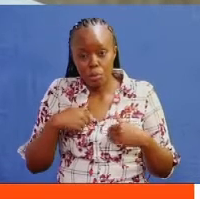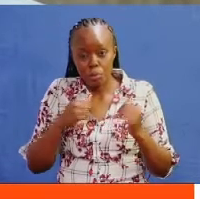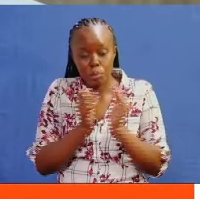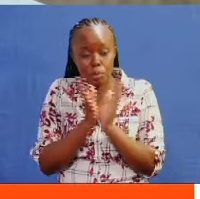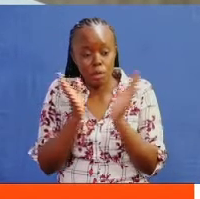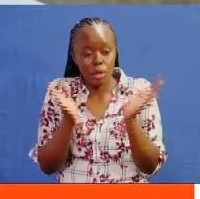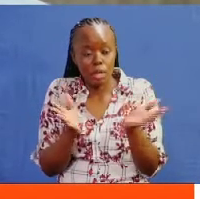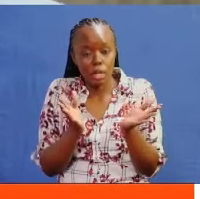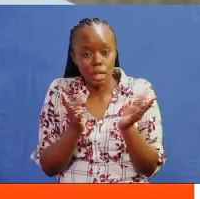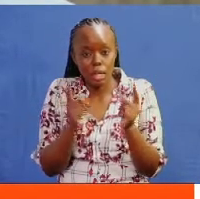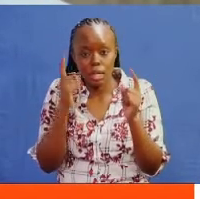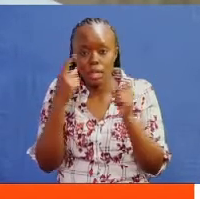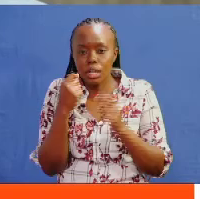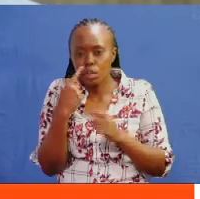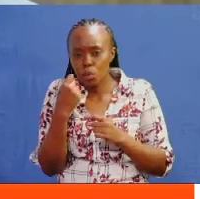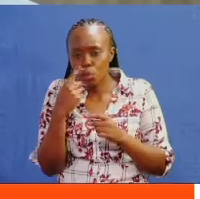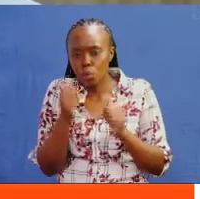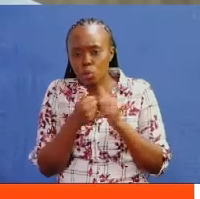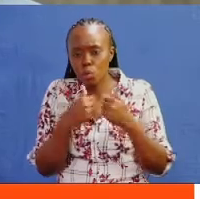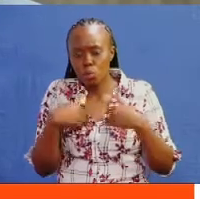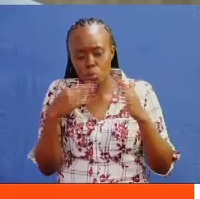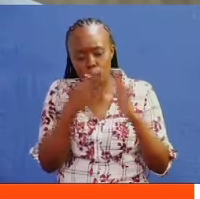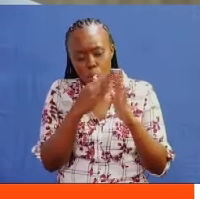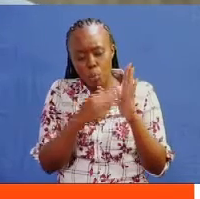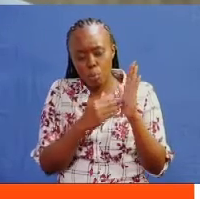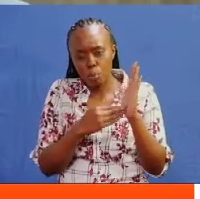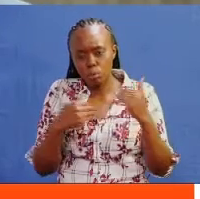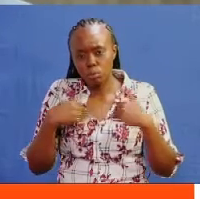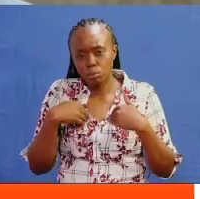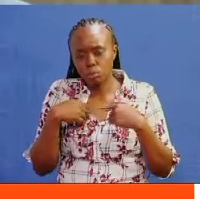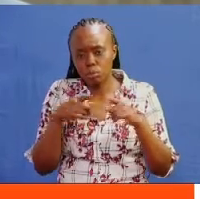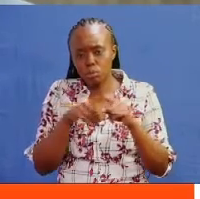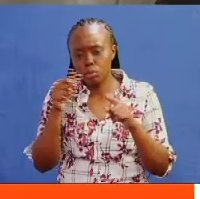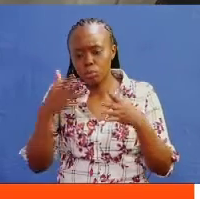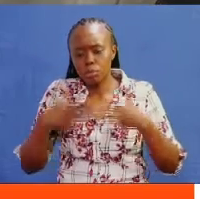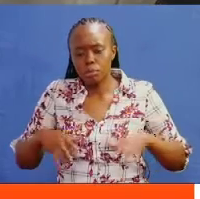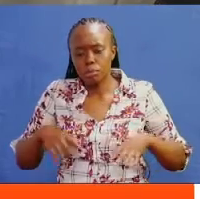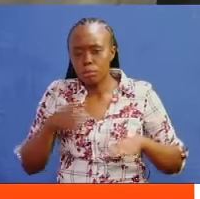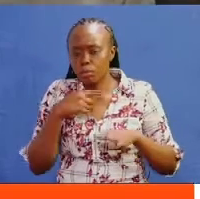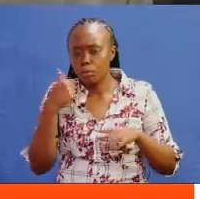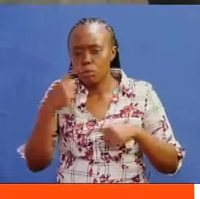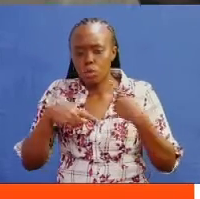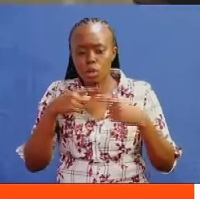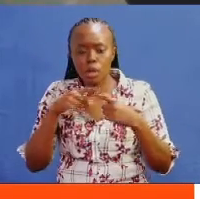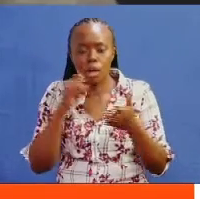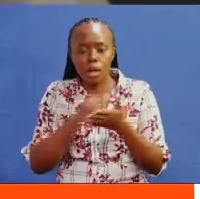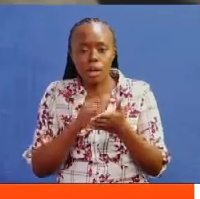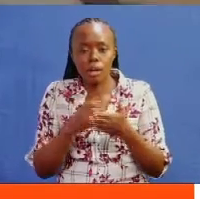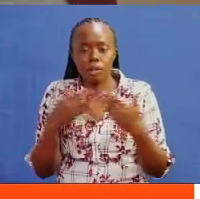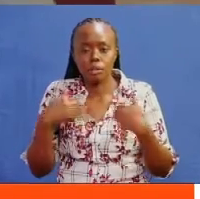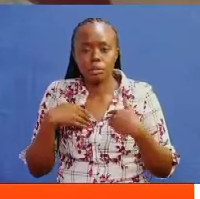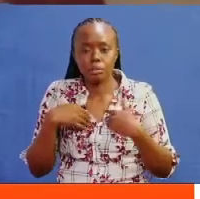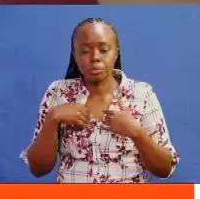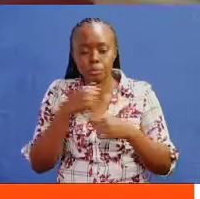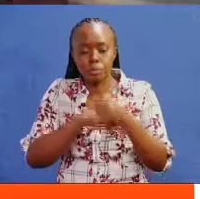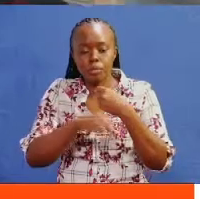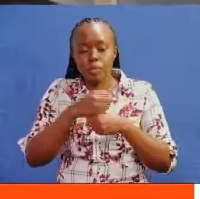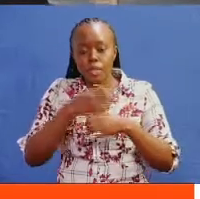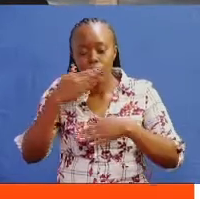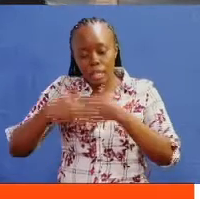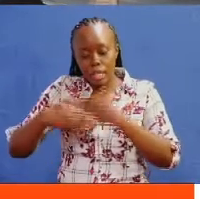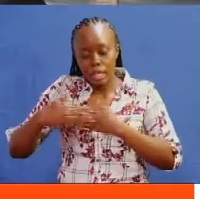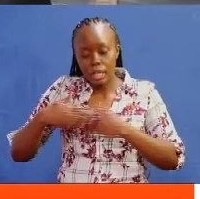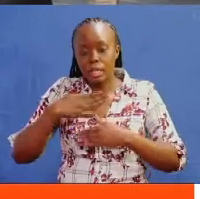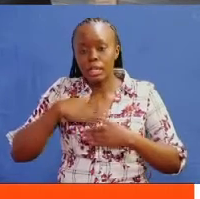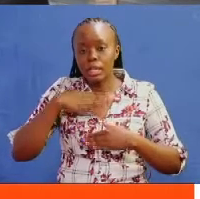the vaccination based on the statistics we are getting, even for the people who react to it. Having felt a near-death experience, he feels